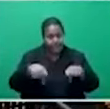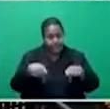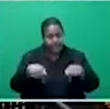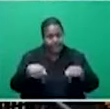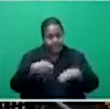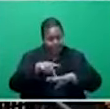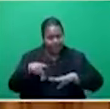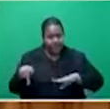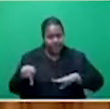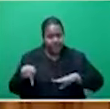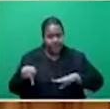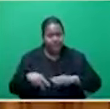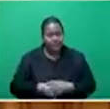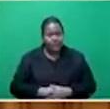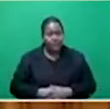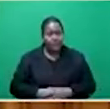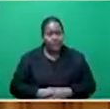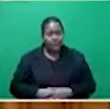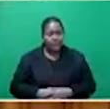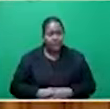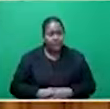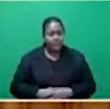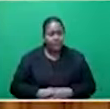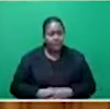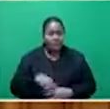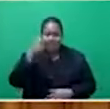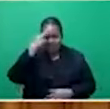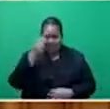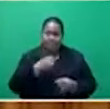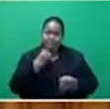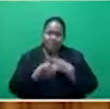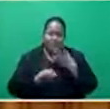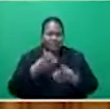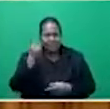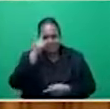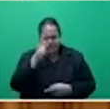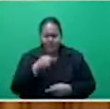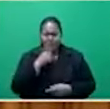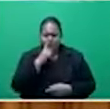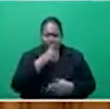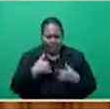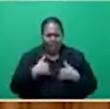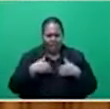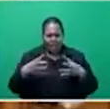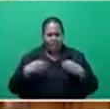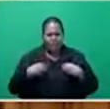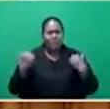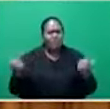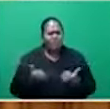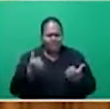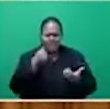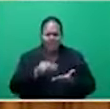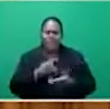in Parliament and name people. I get so many anonymous letters about so many people here